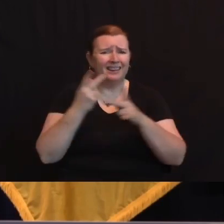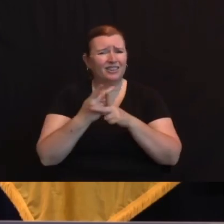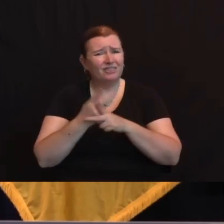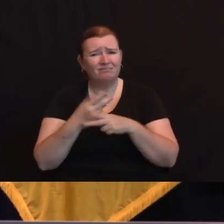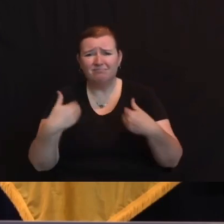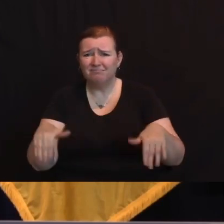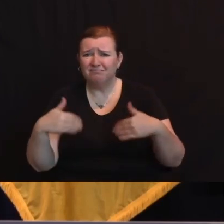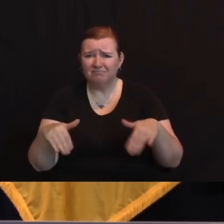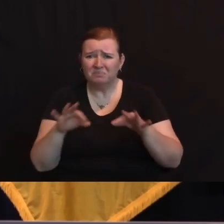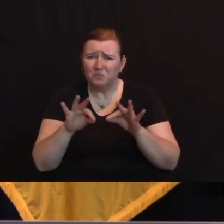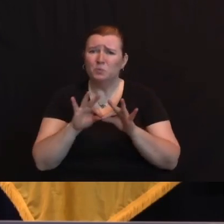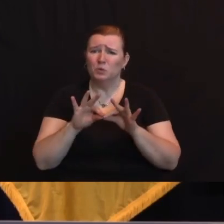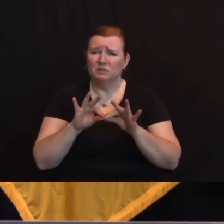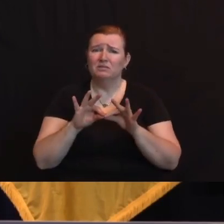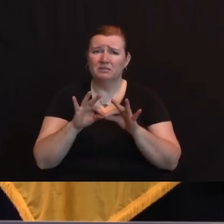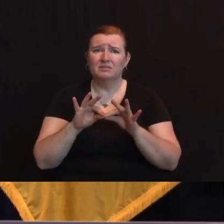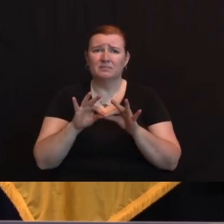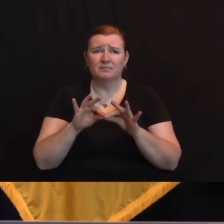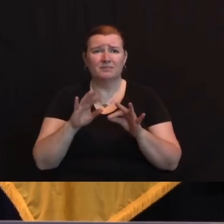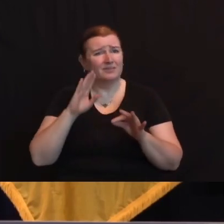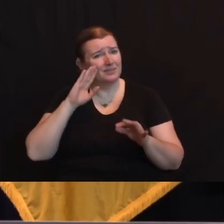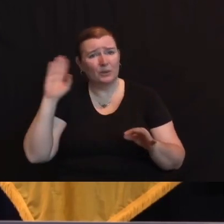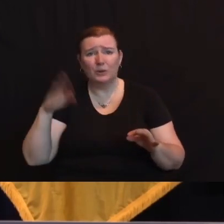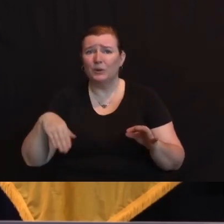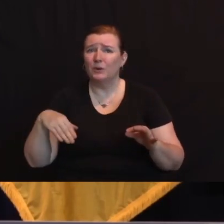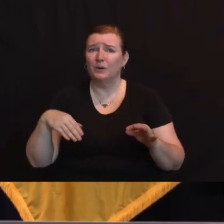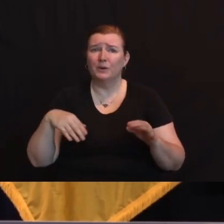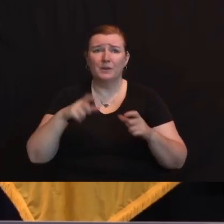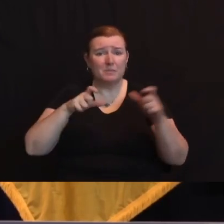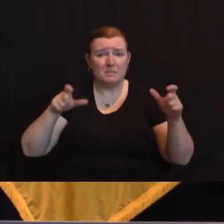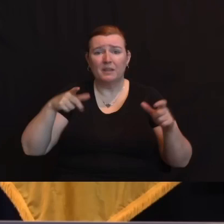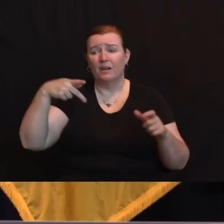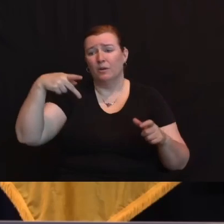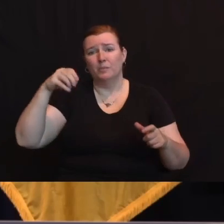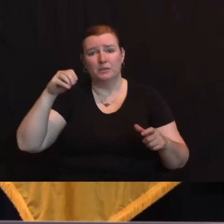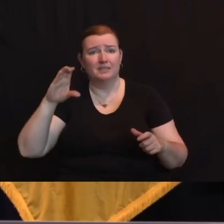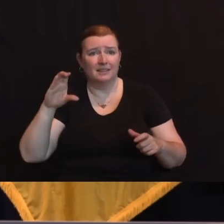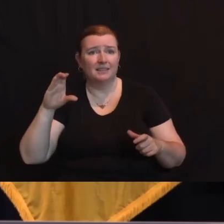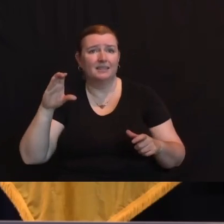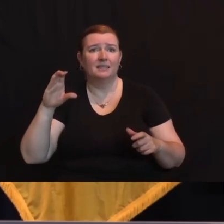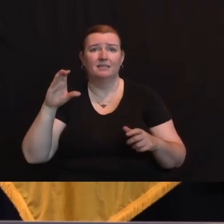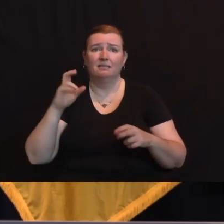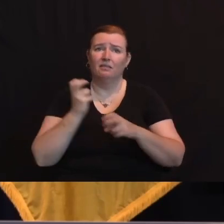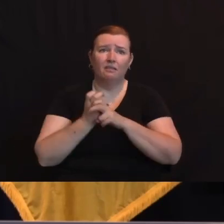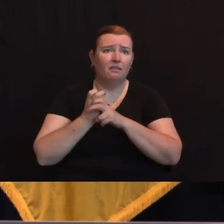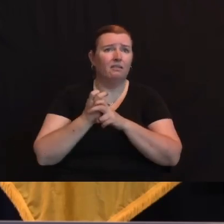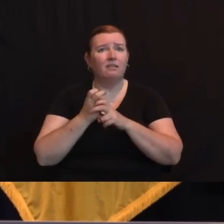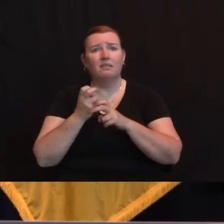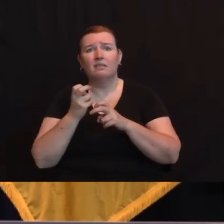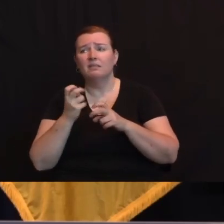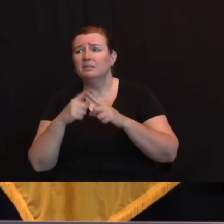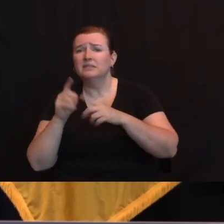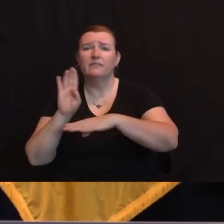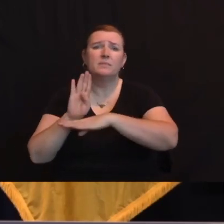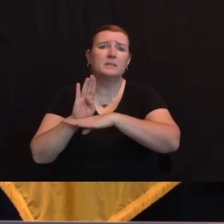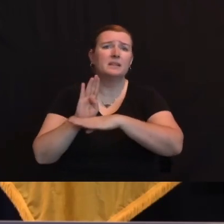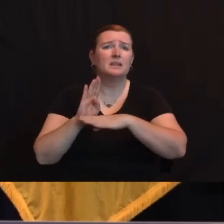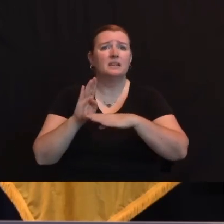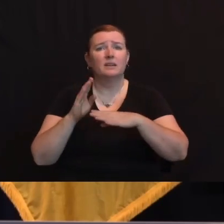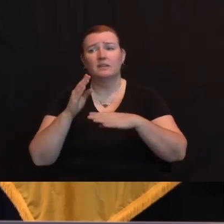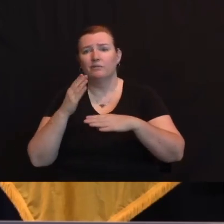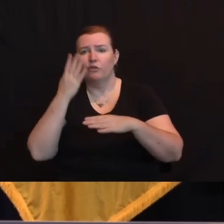the essential workforce are 3 of the consistent underlying causes of these racial disparities.